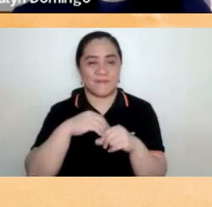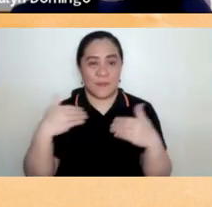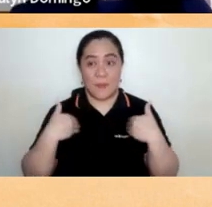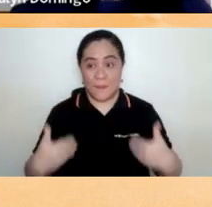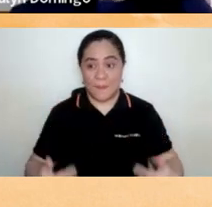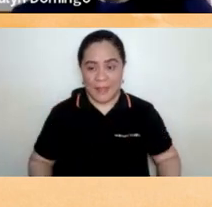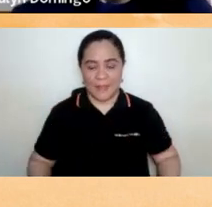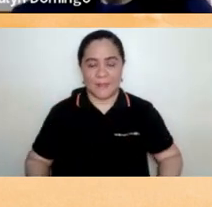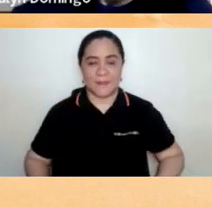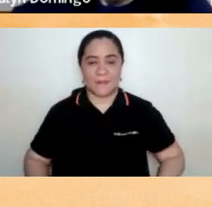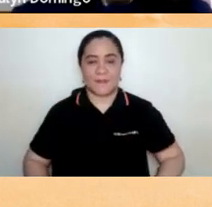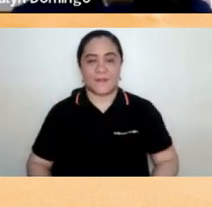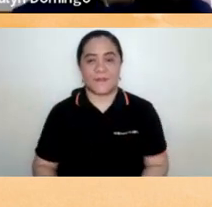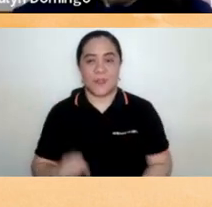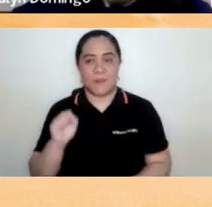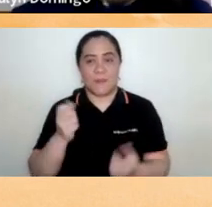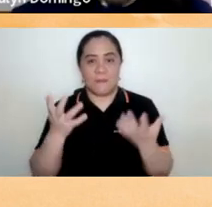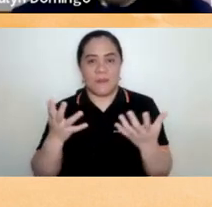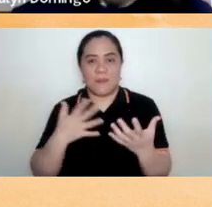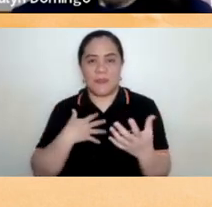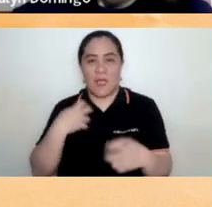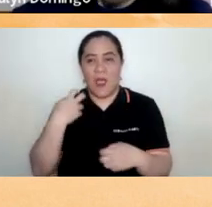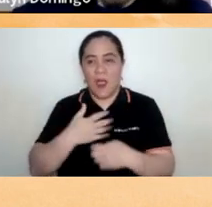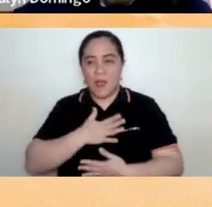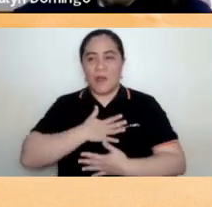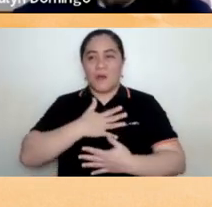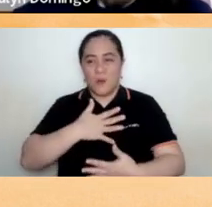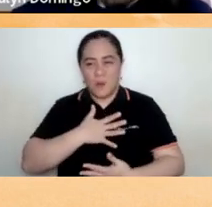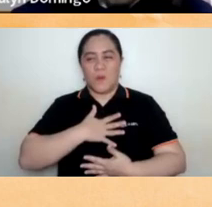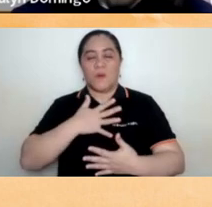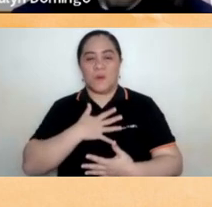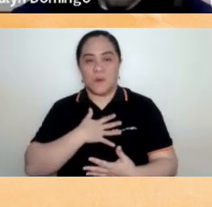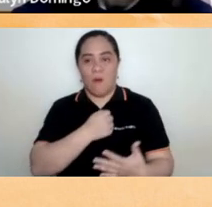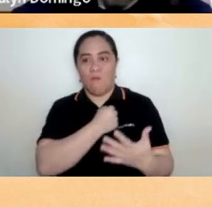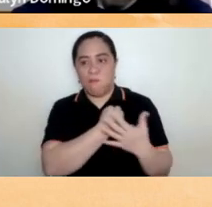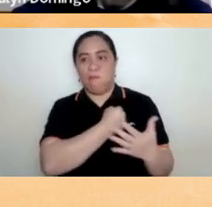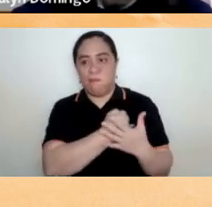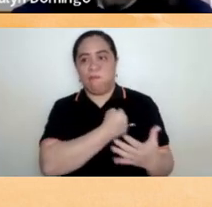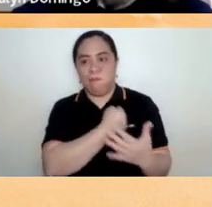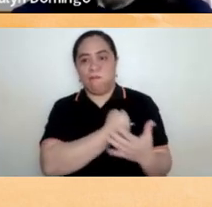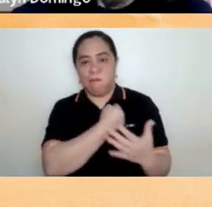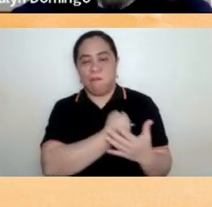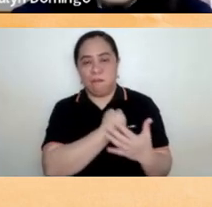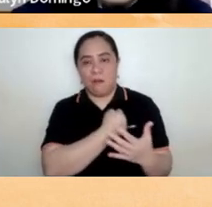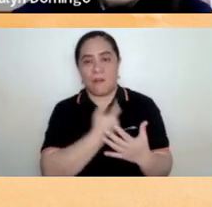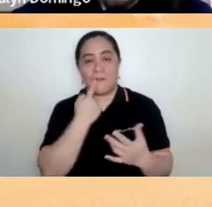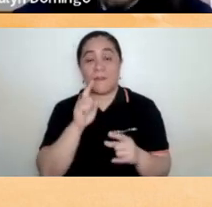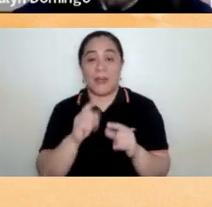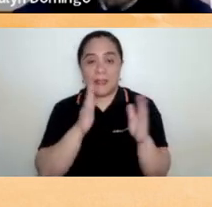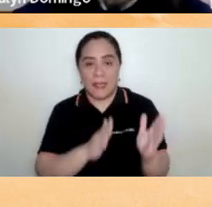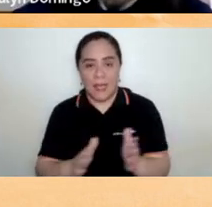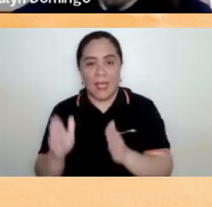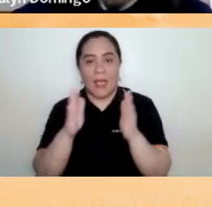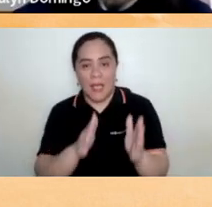have difficulty breathing, rapid heartbeat, to prepare to defend itself